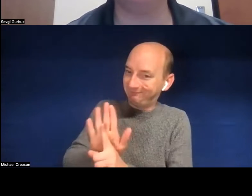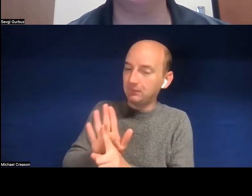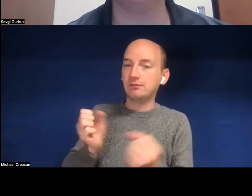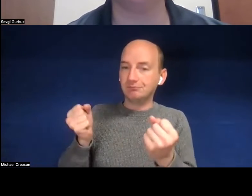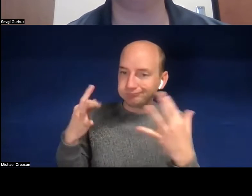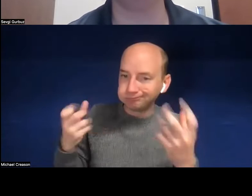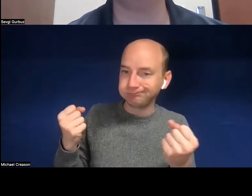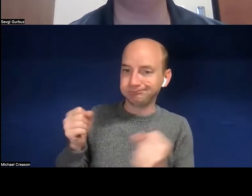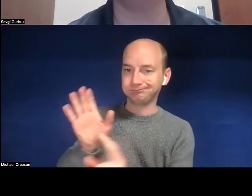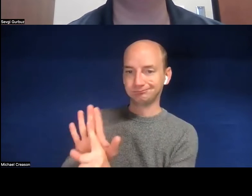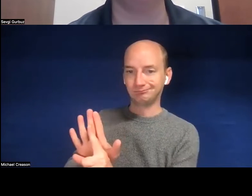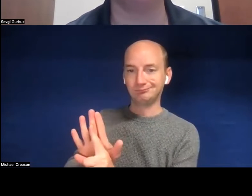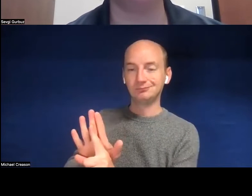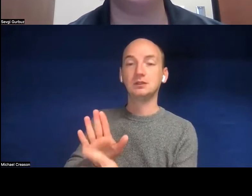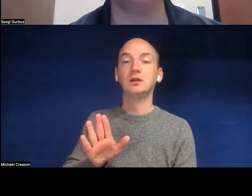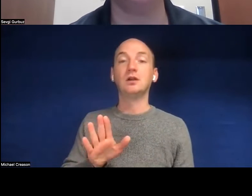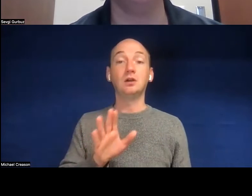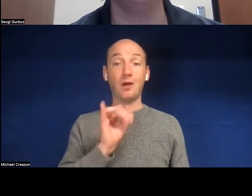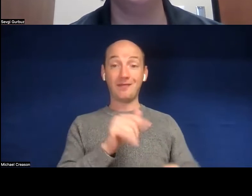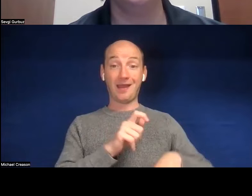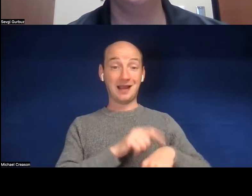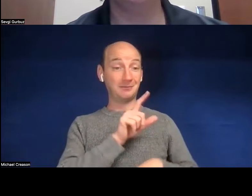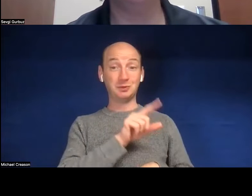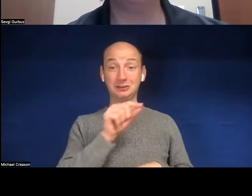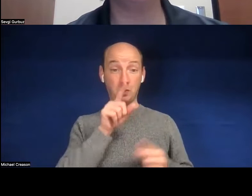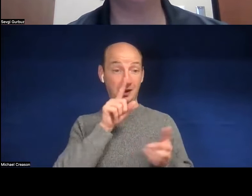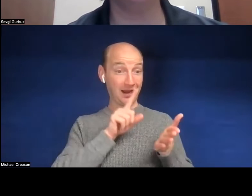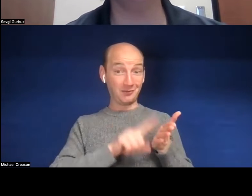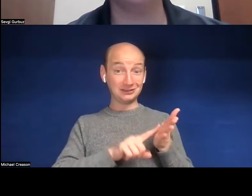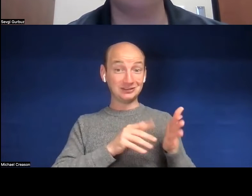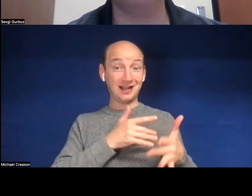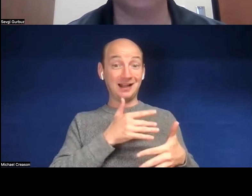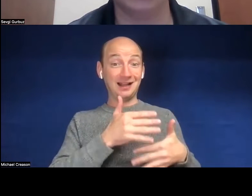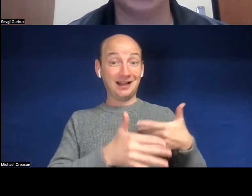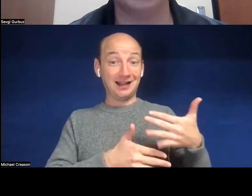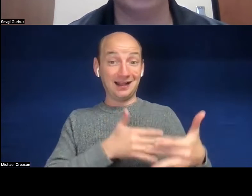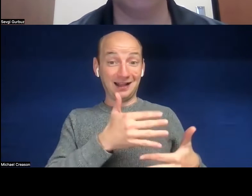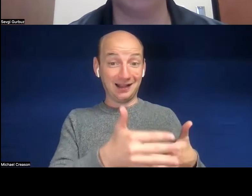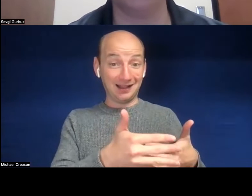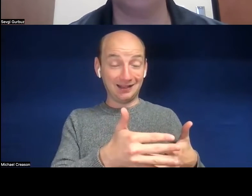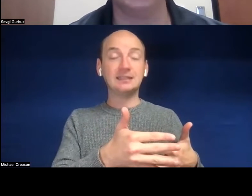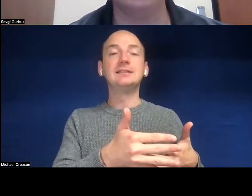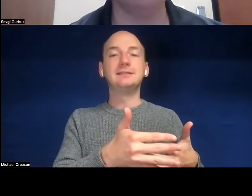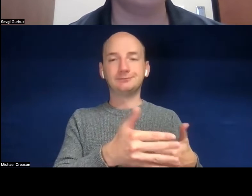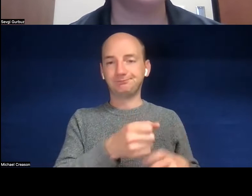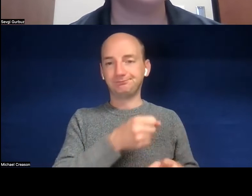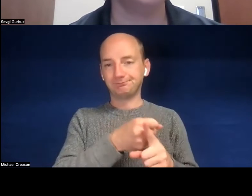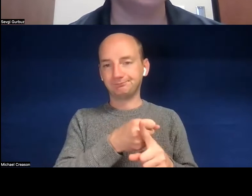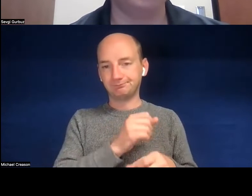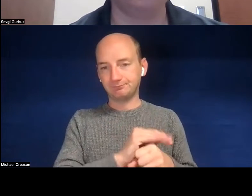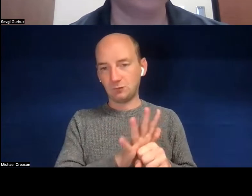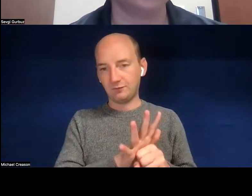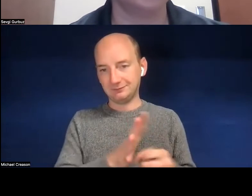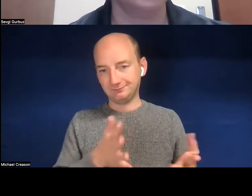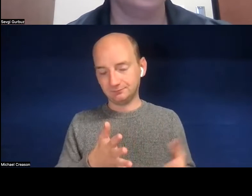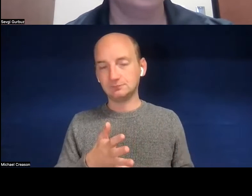time, when we started doing more and more research into what was currently accomplished in sign language research, we came across a slew